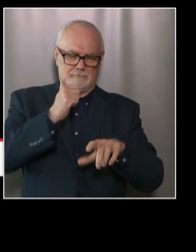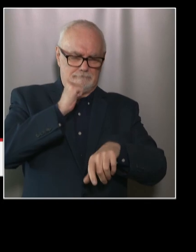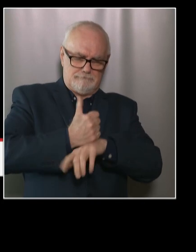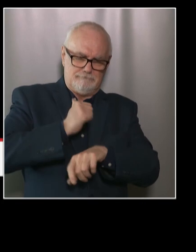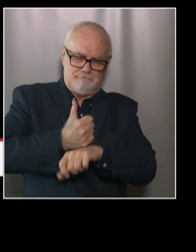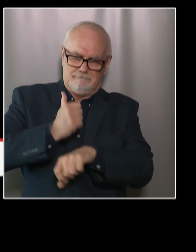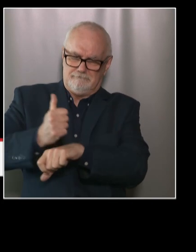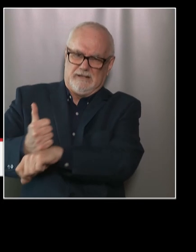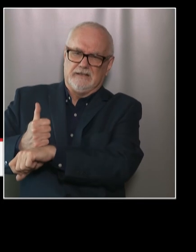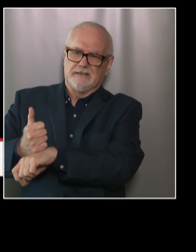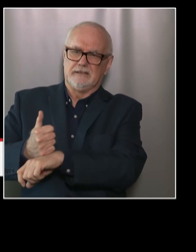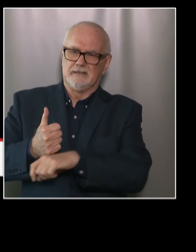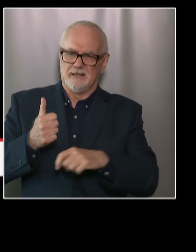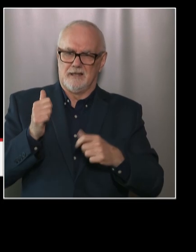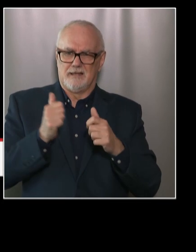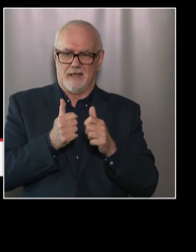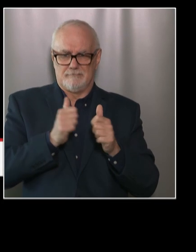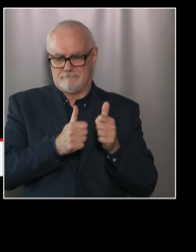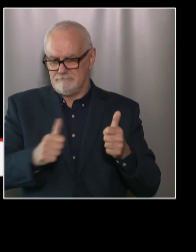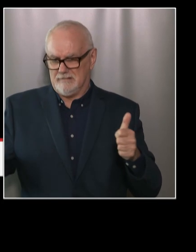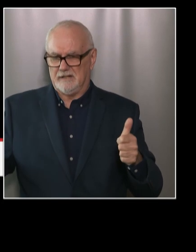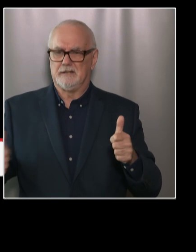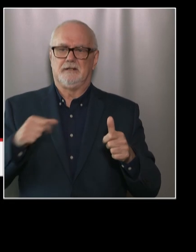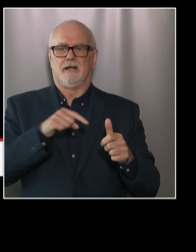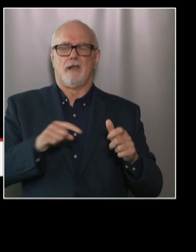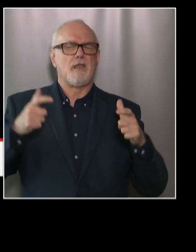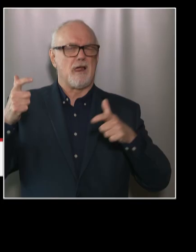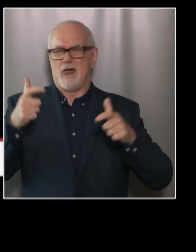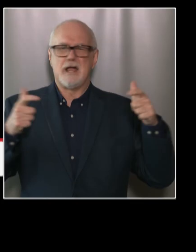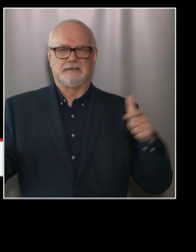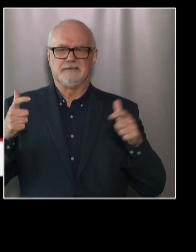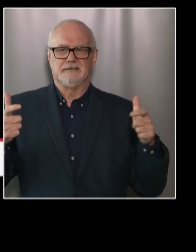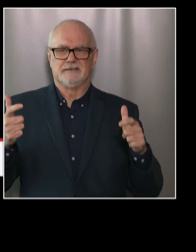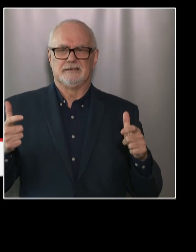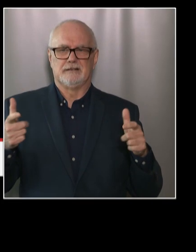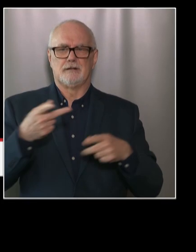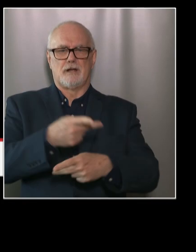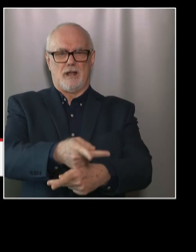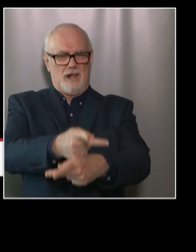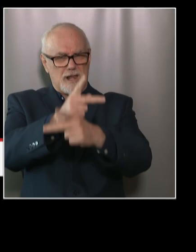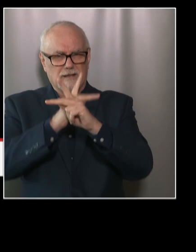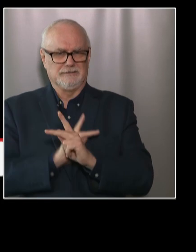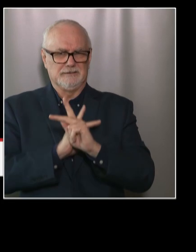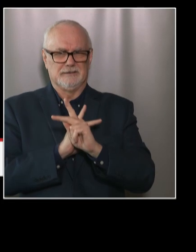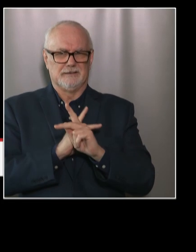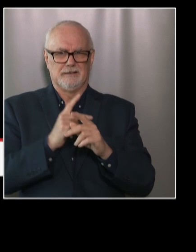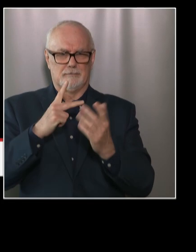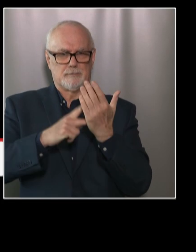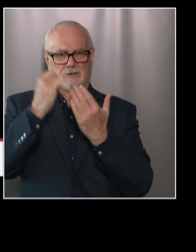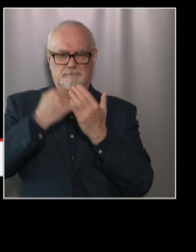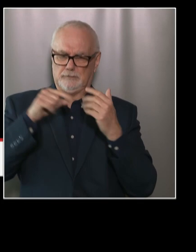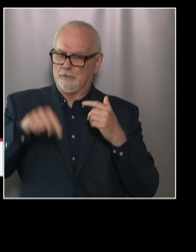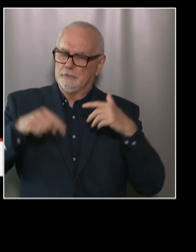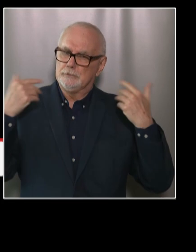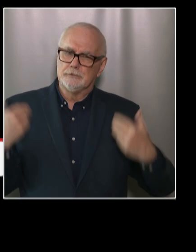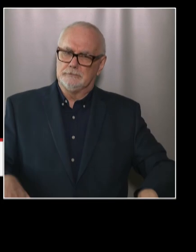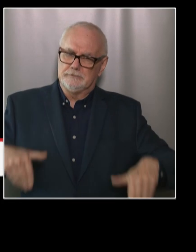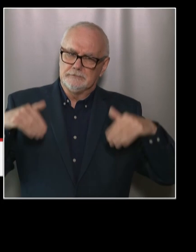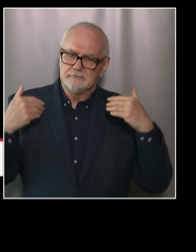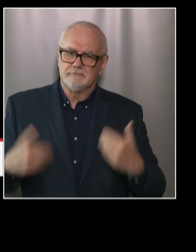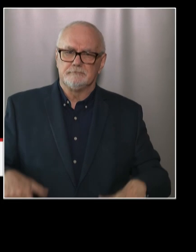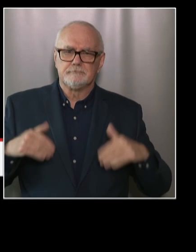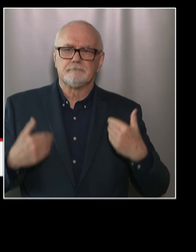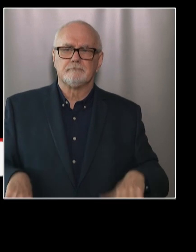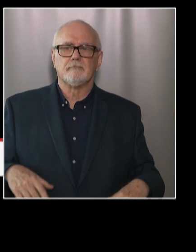history, including a $1.5 billion debt financing in 2025. The public realm of the Wharf